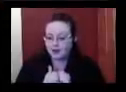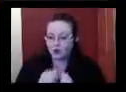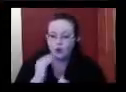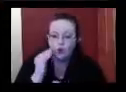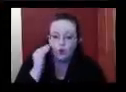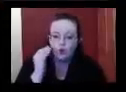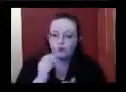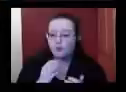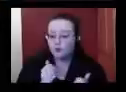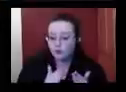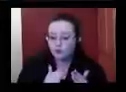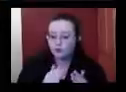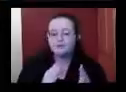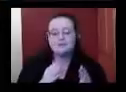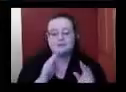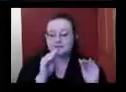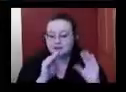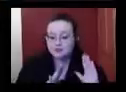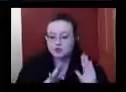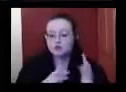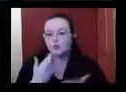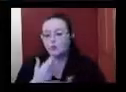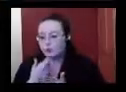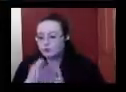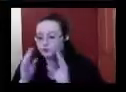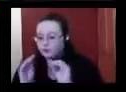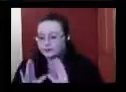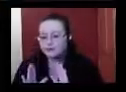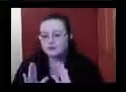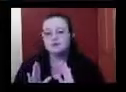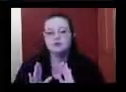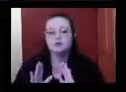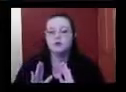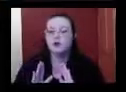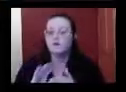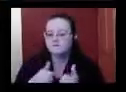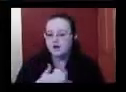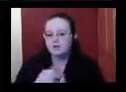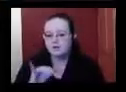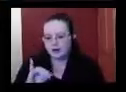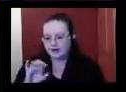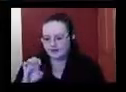resource teachers as they normally would and as per their individual education plan.